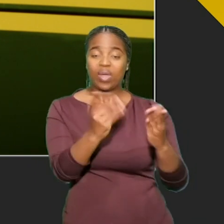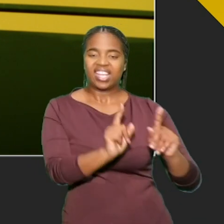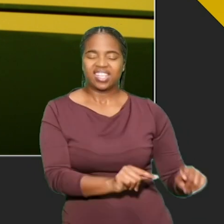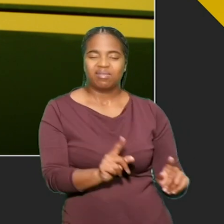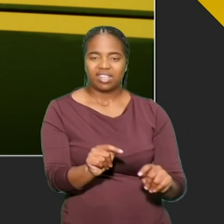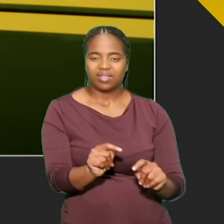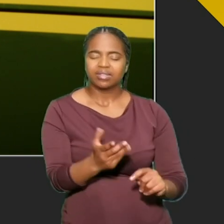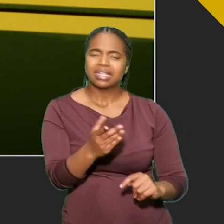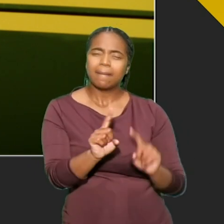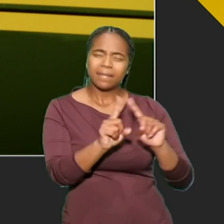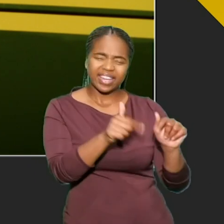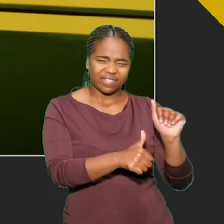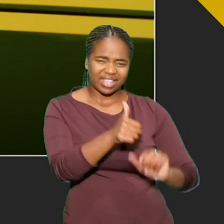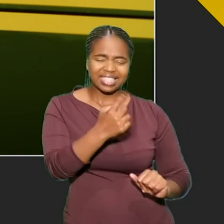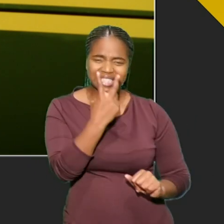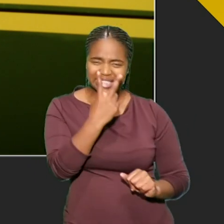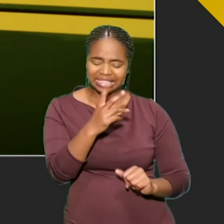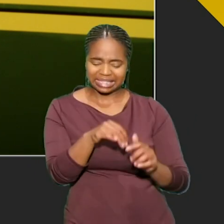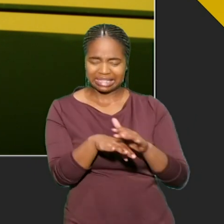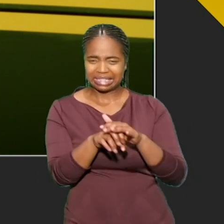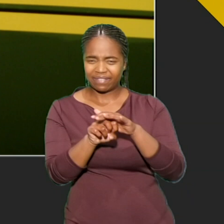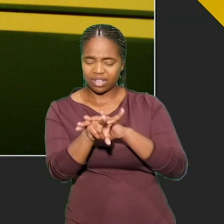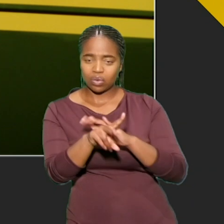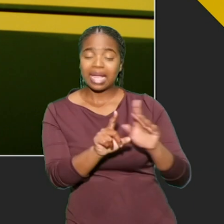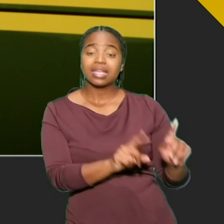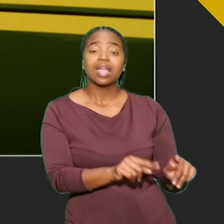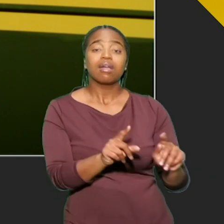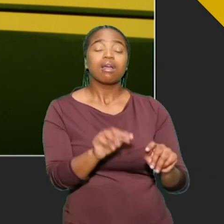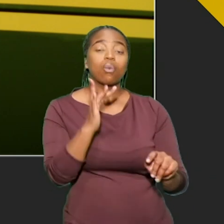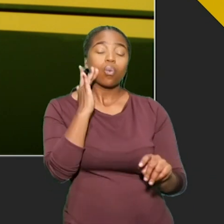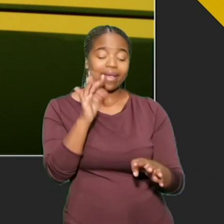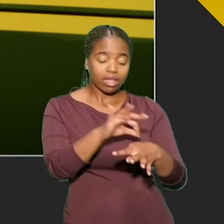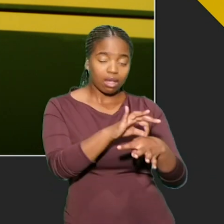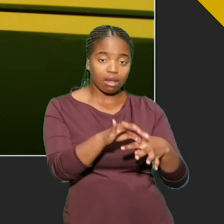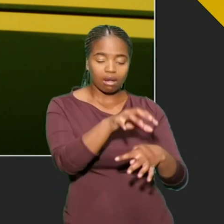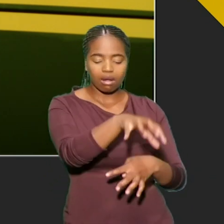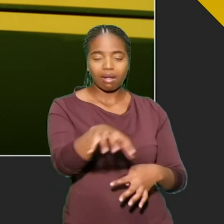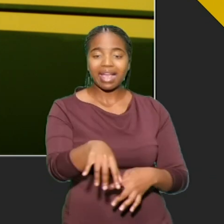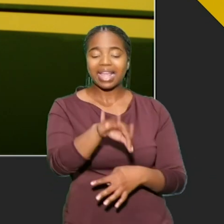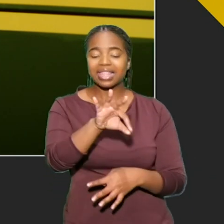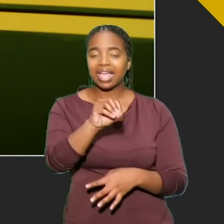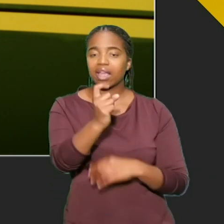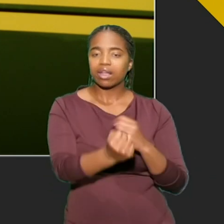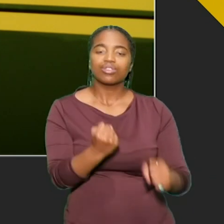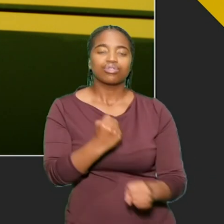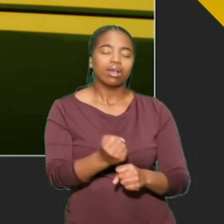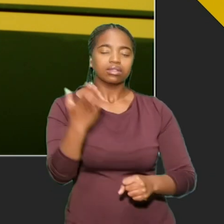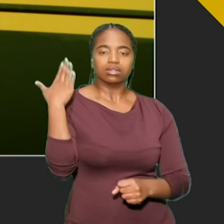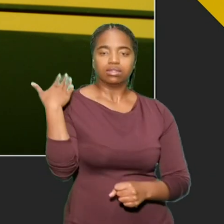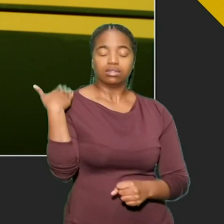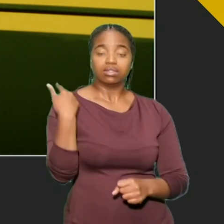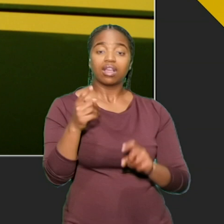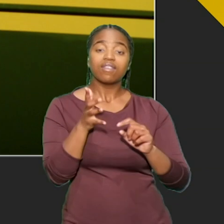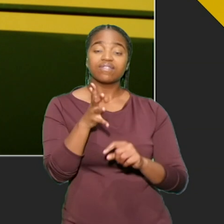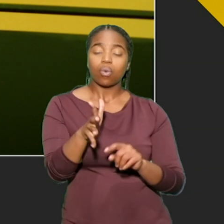asithi qhubu siyobona i-insights eyashuthwa eCape Town, where the city of Cape Town created over the past 30 years temporary places zokuhlala for